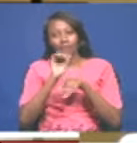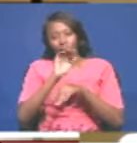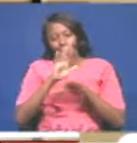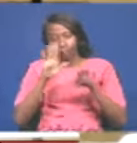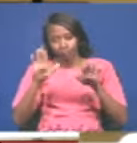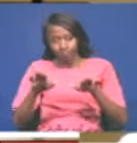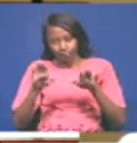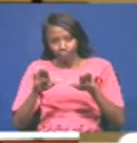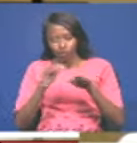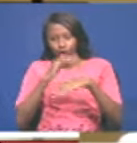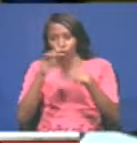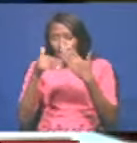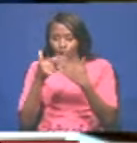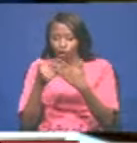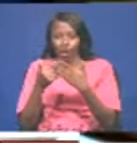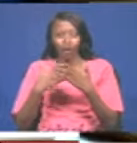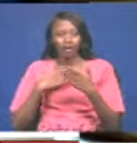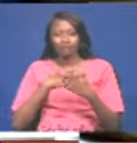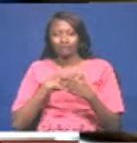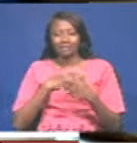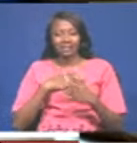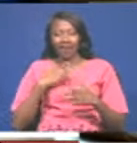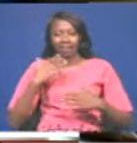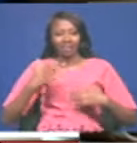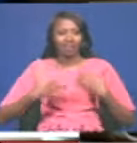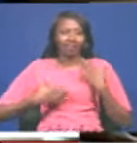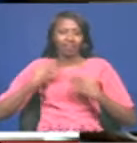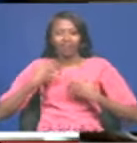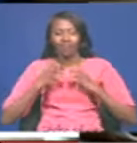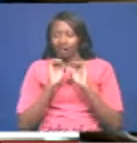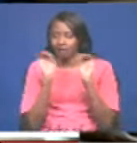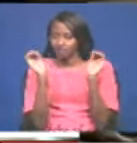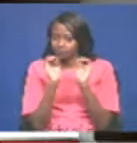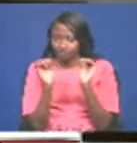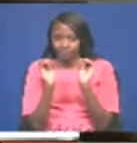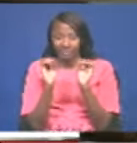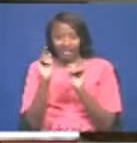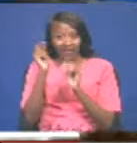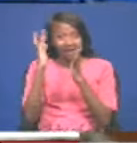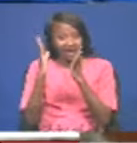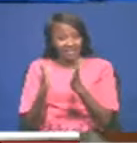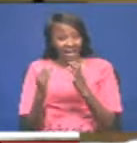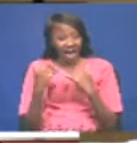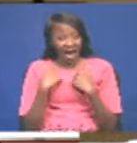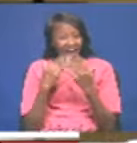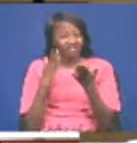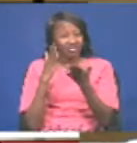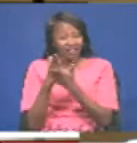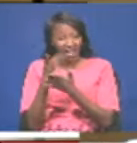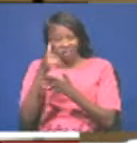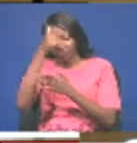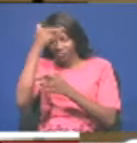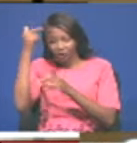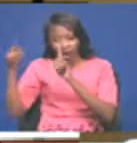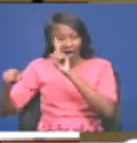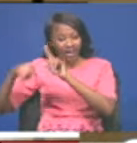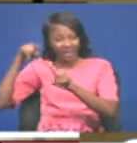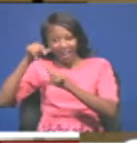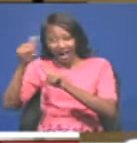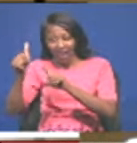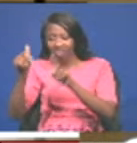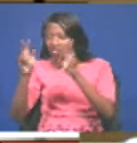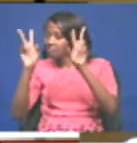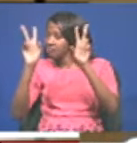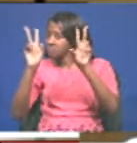so that they don't act emotionally. No Kenyan has the right to take the life of another.